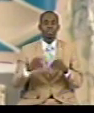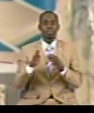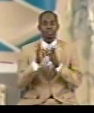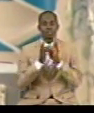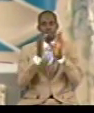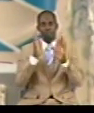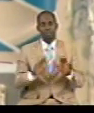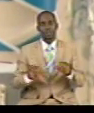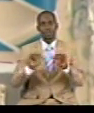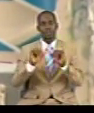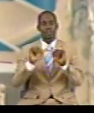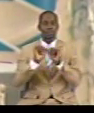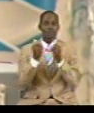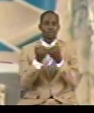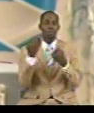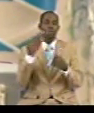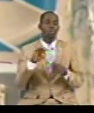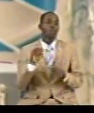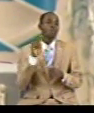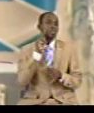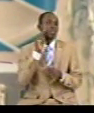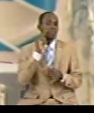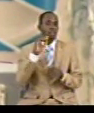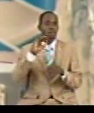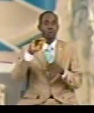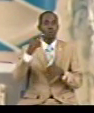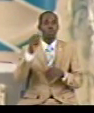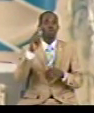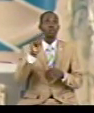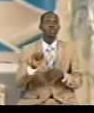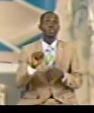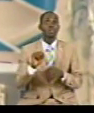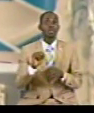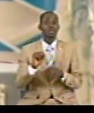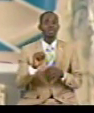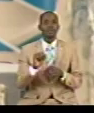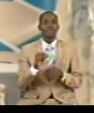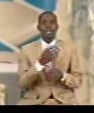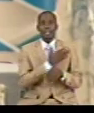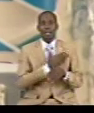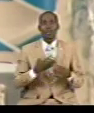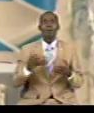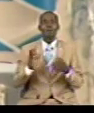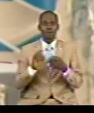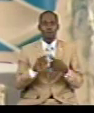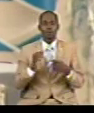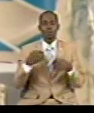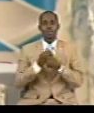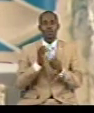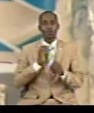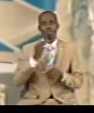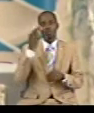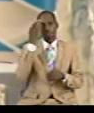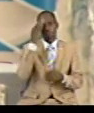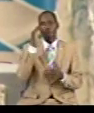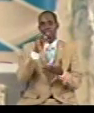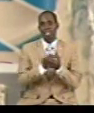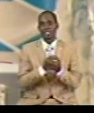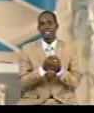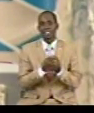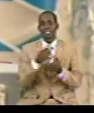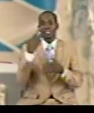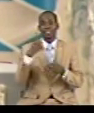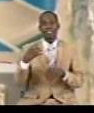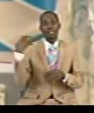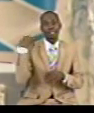Branch. And so I'm happy to let us know that the chairman of